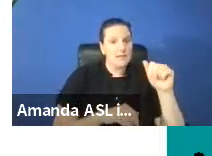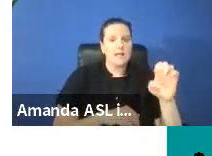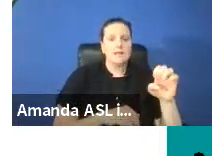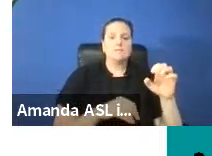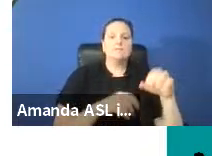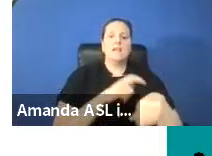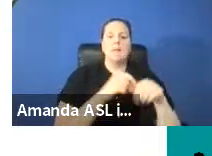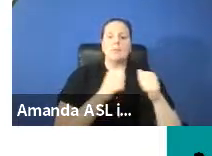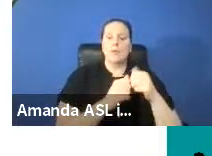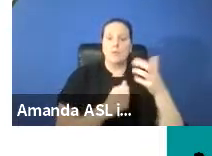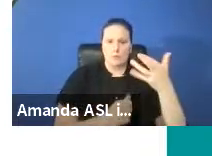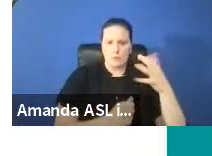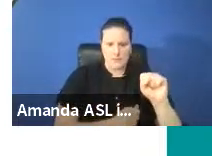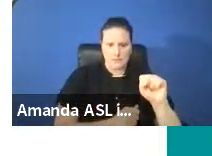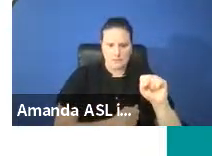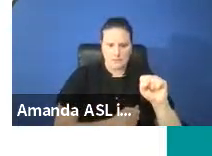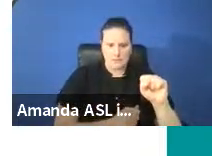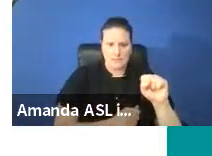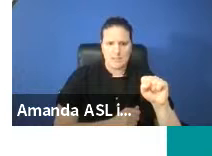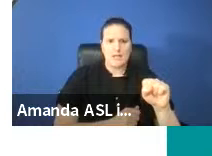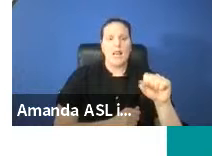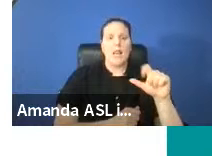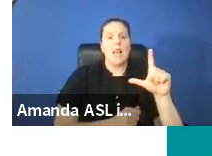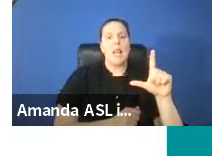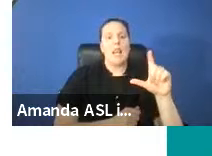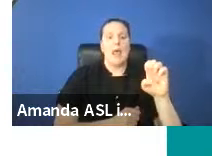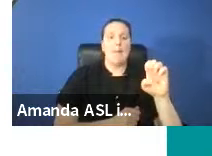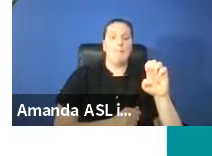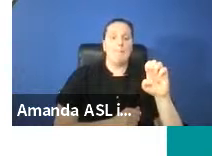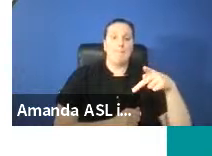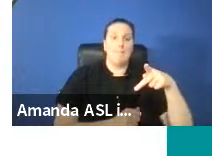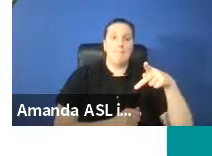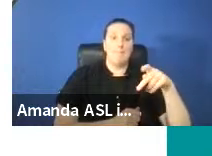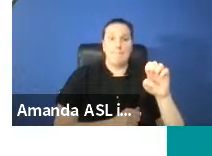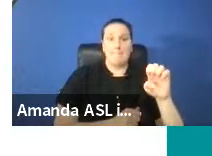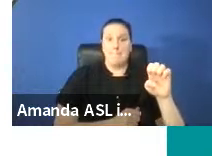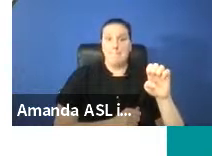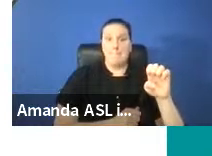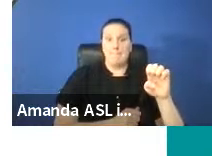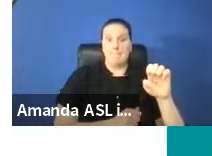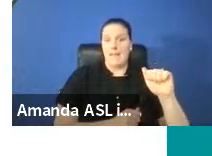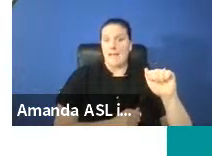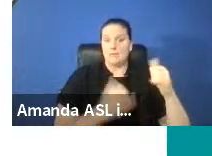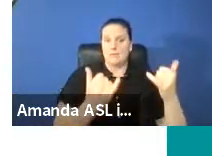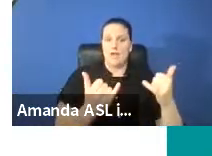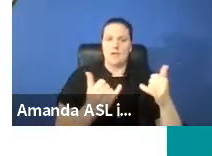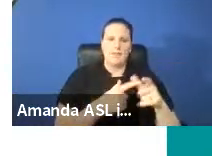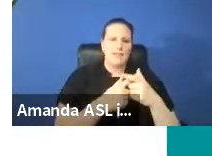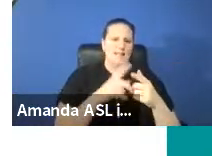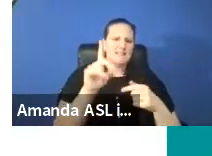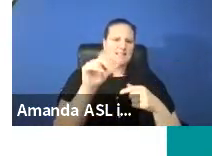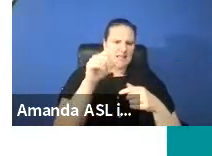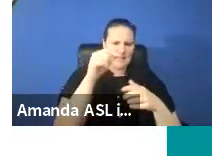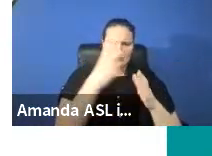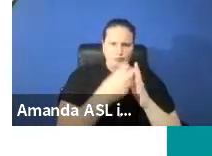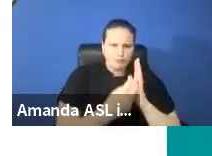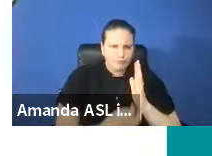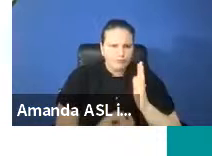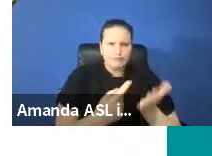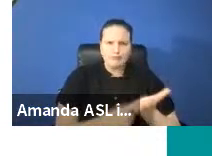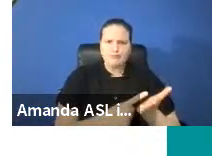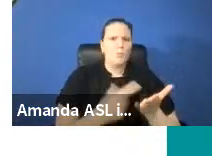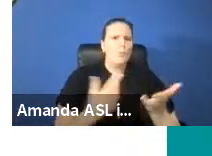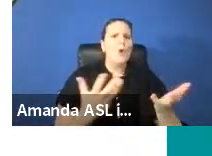today. Then we're going to do some data dives and discussion, thinking about what is the